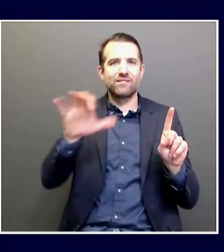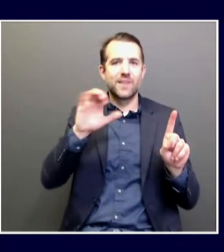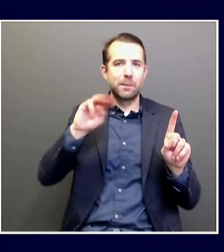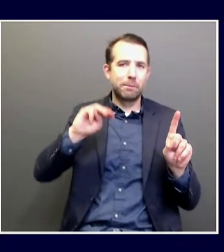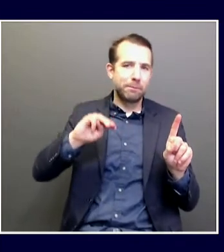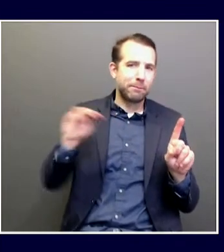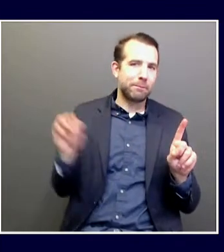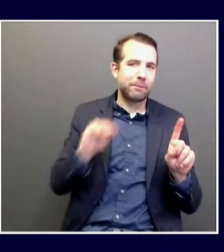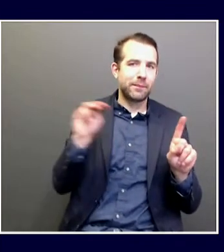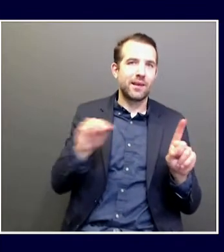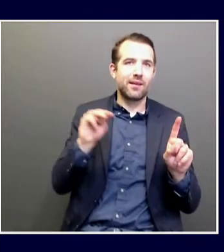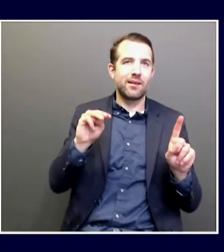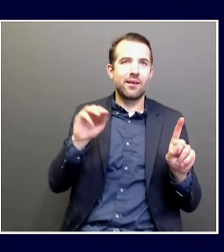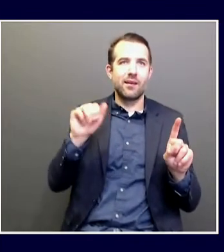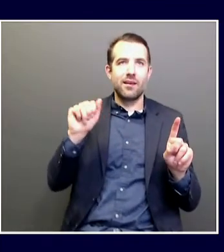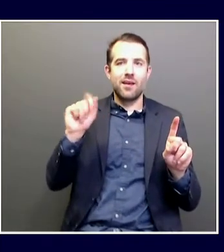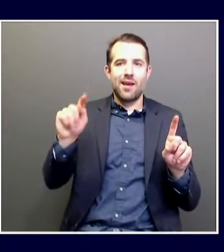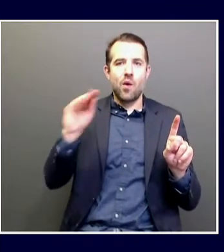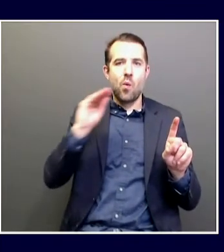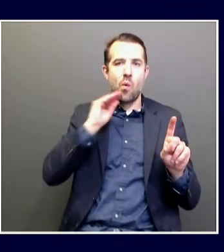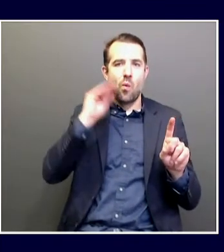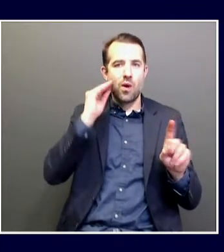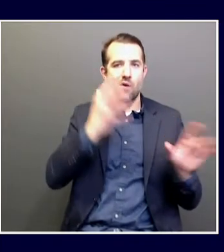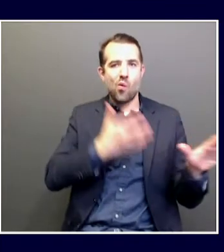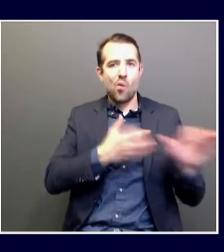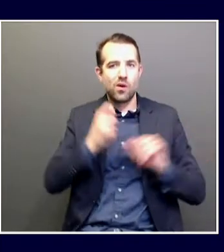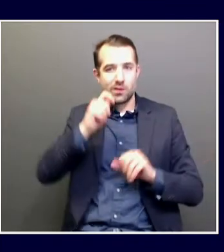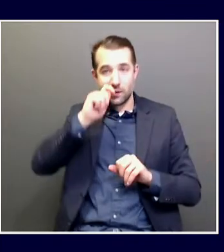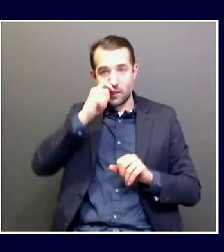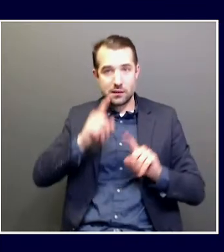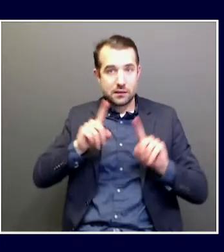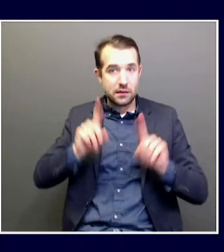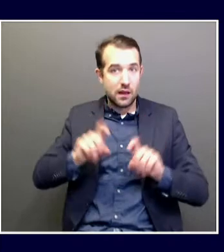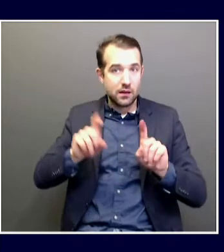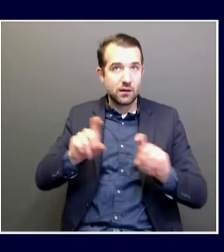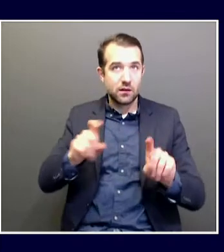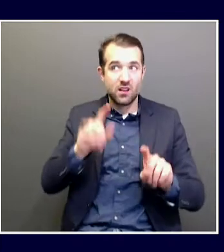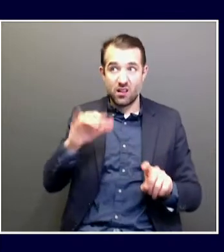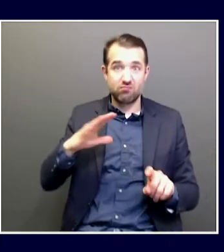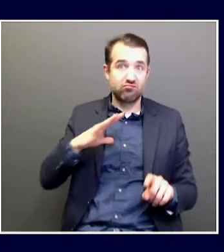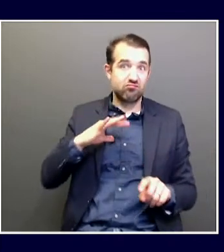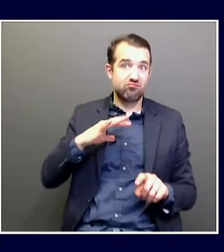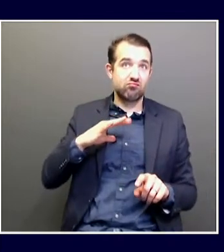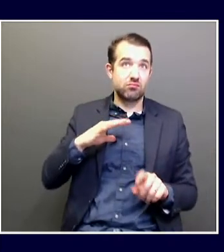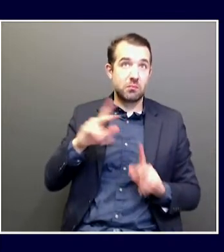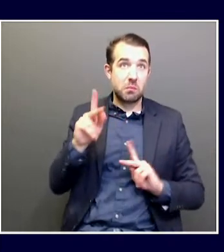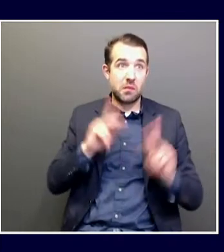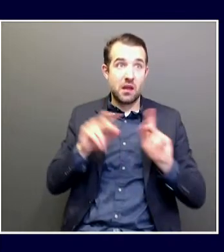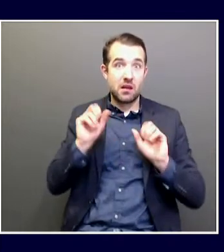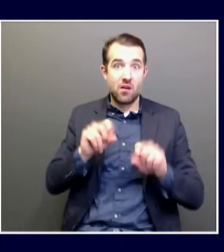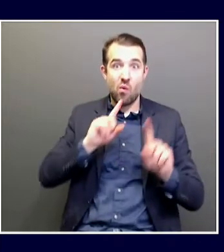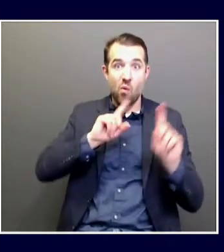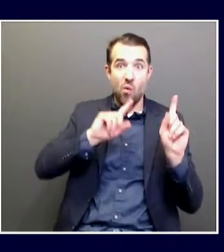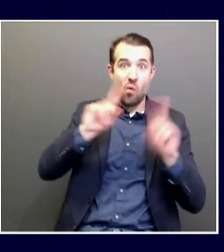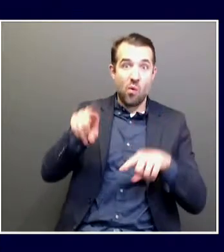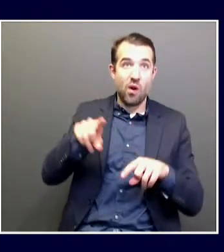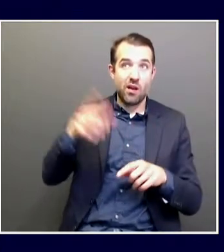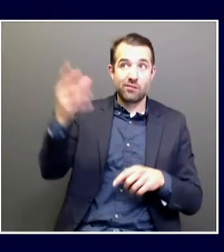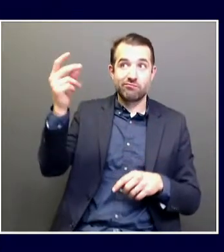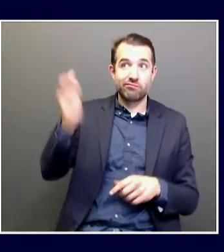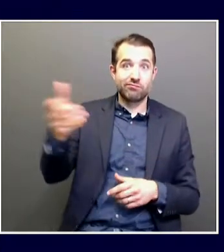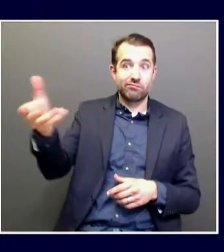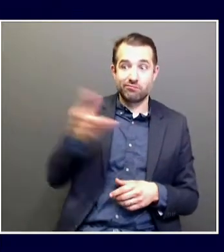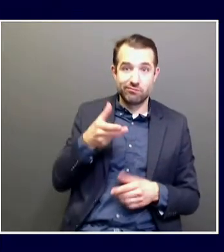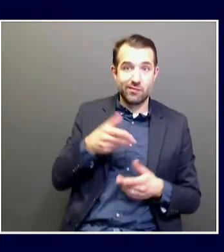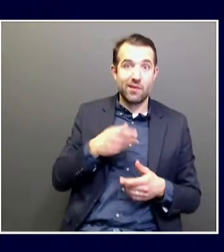tests is very encouraging. That accessibility for people to be able to test and get a relatively quick answer. But